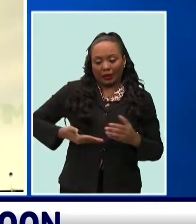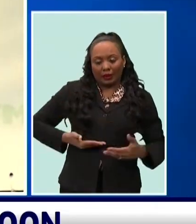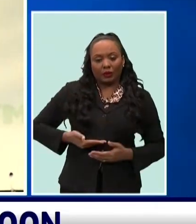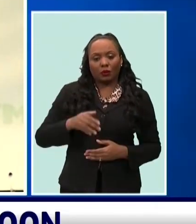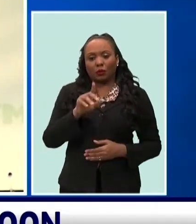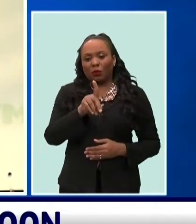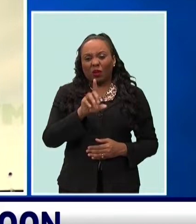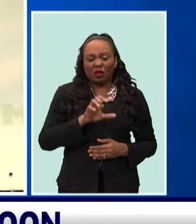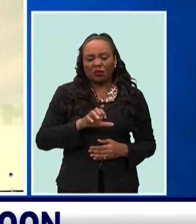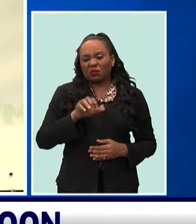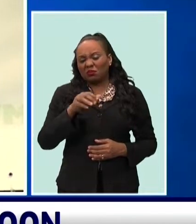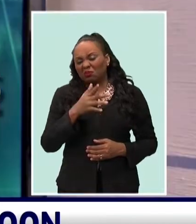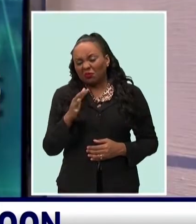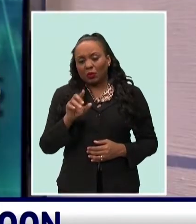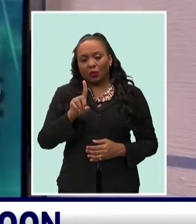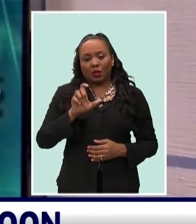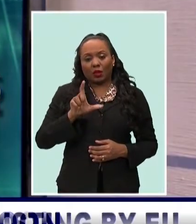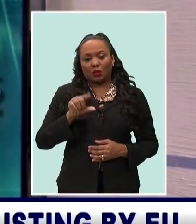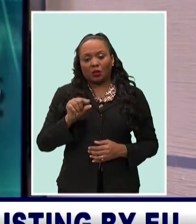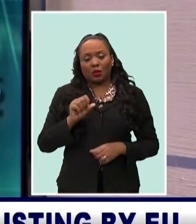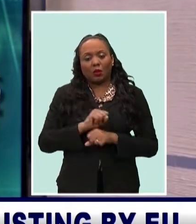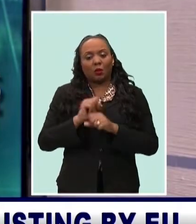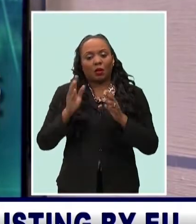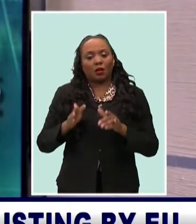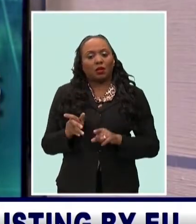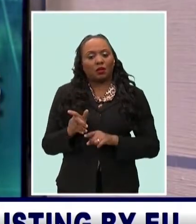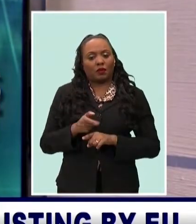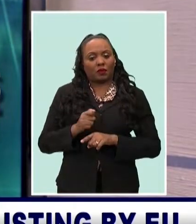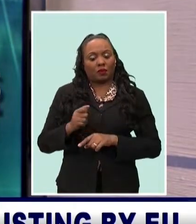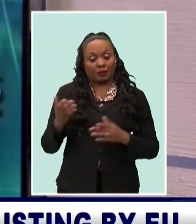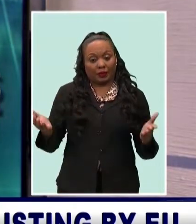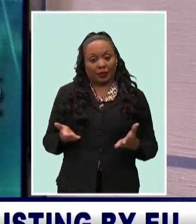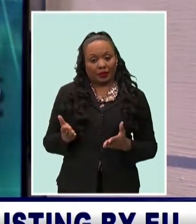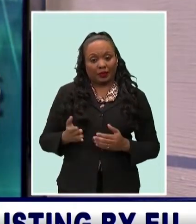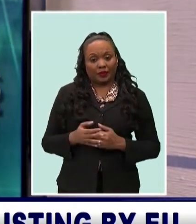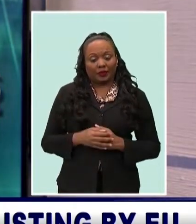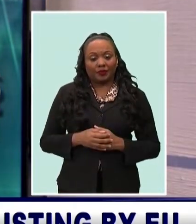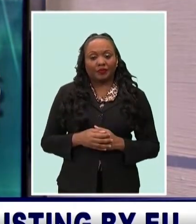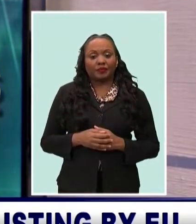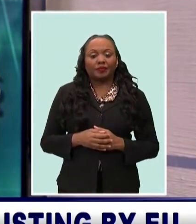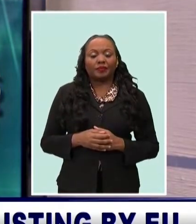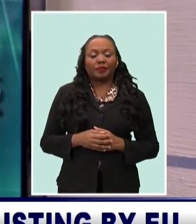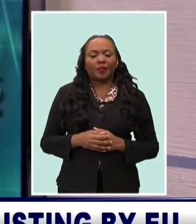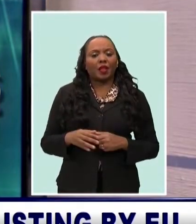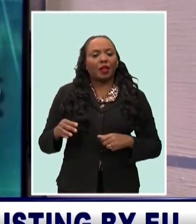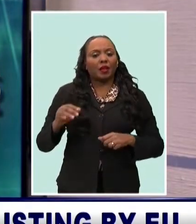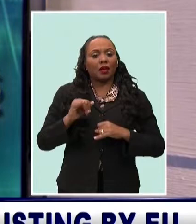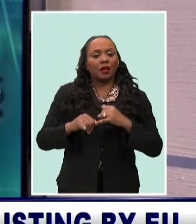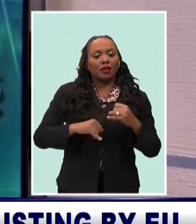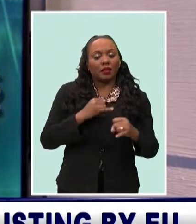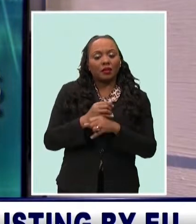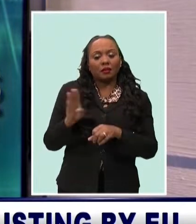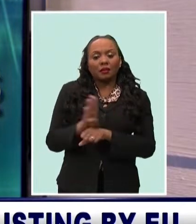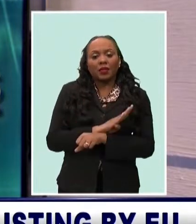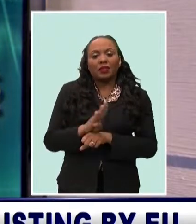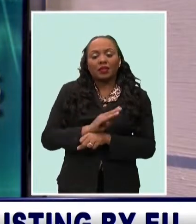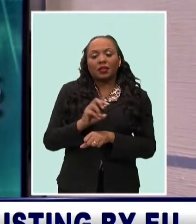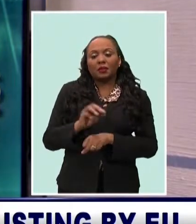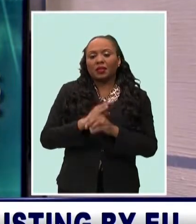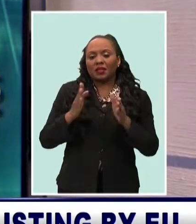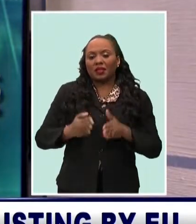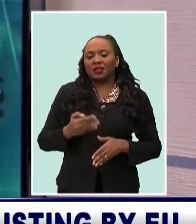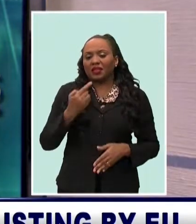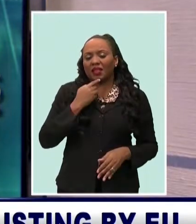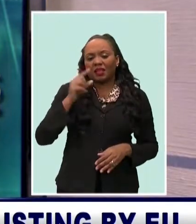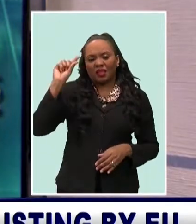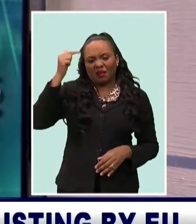and 120 employees. Minister of International Business Ronald Toppin says government is aware of the